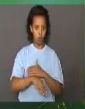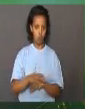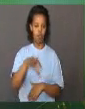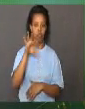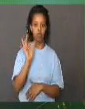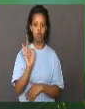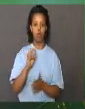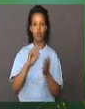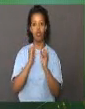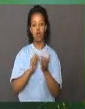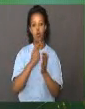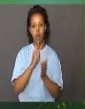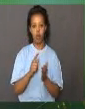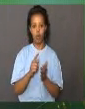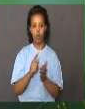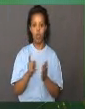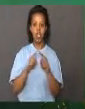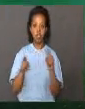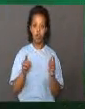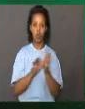in large quantities.